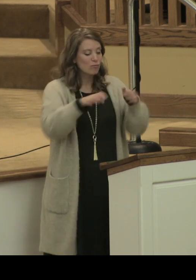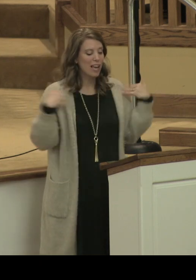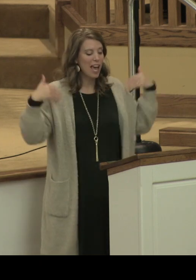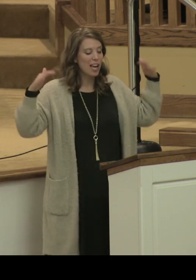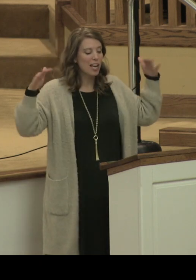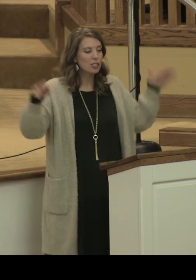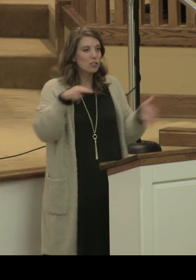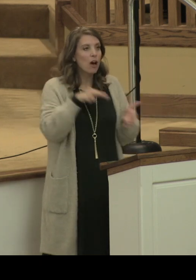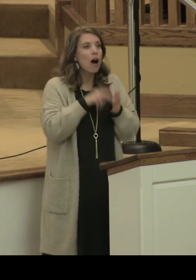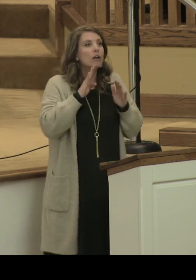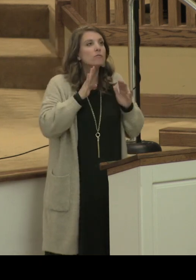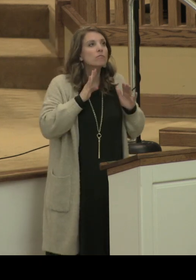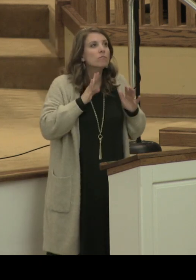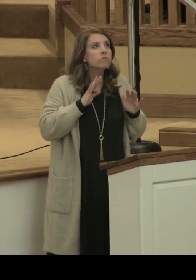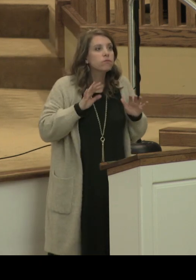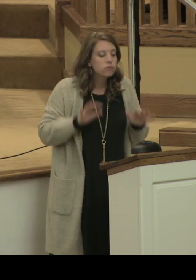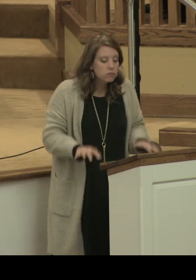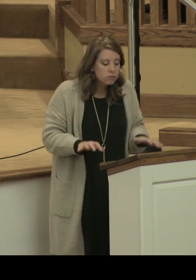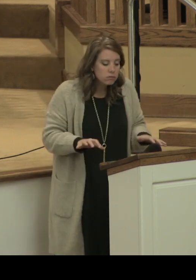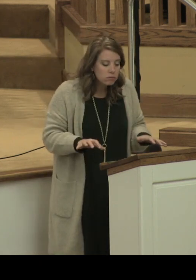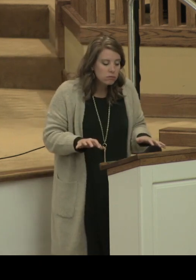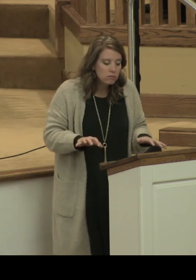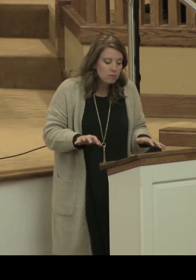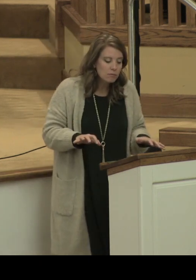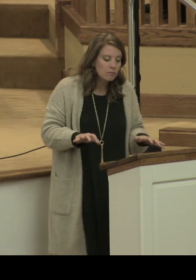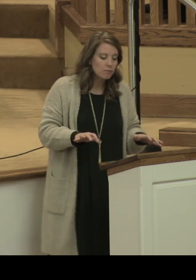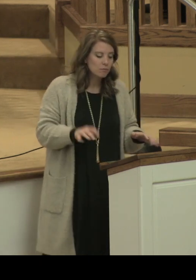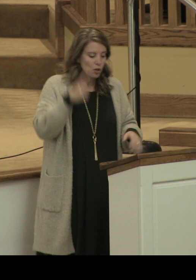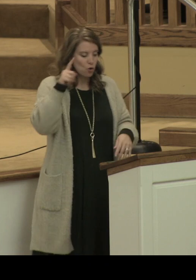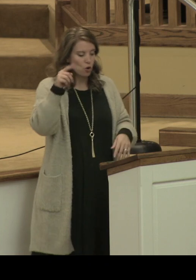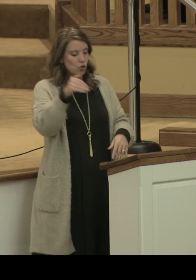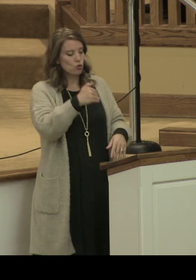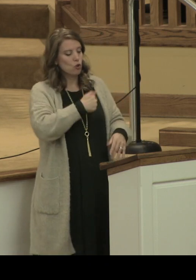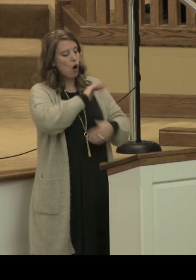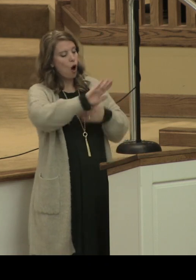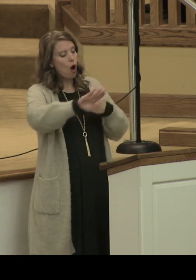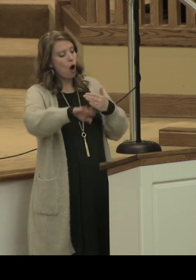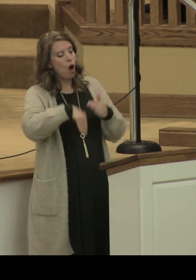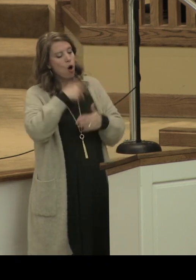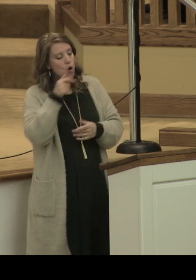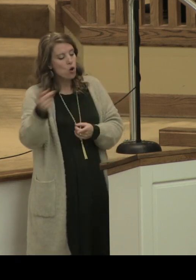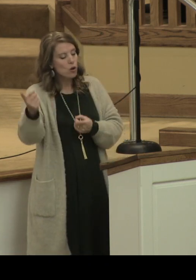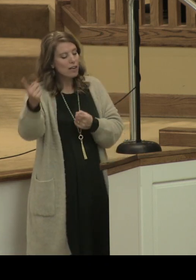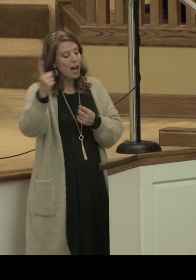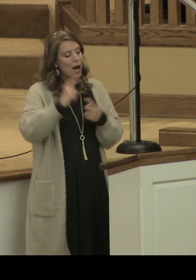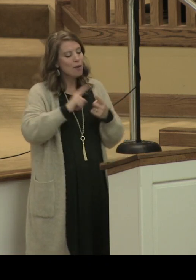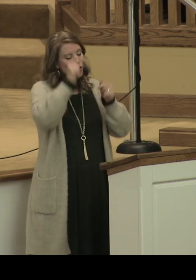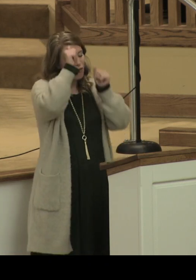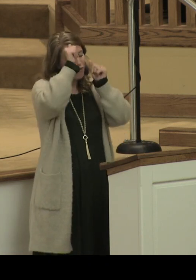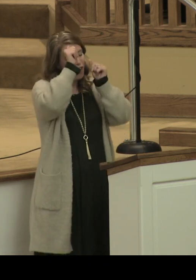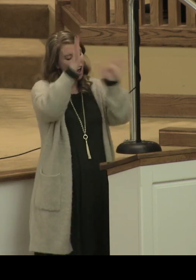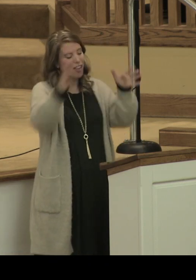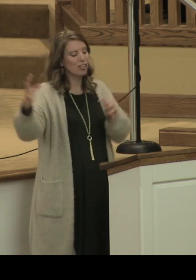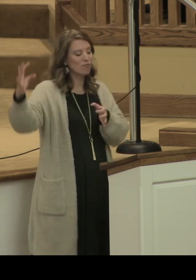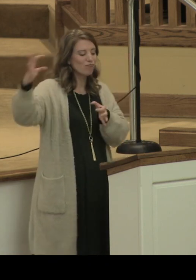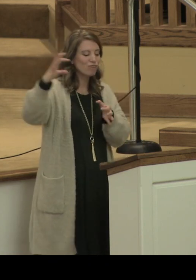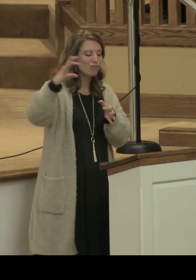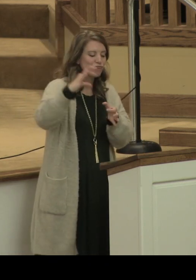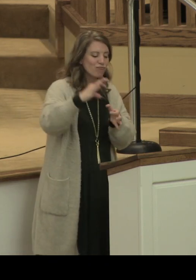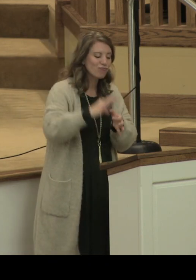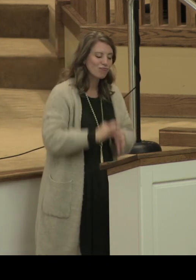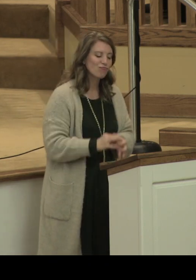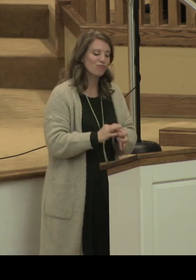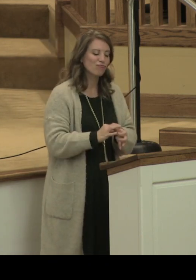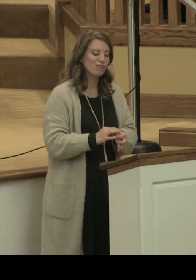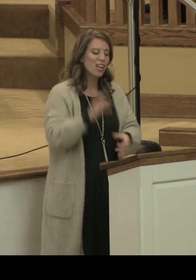the angels stood in awe, for the souls of all who'd come to the Father are